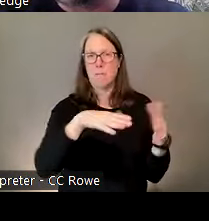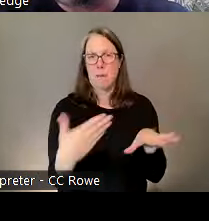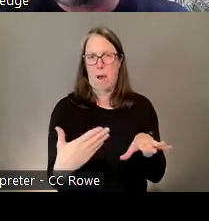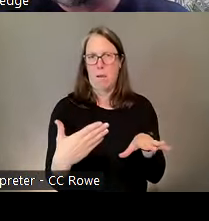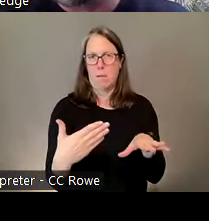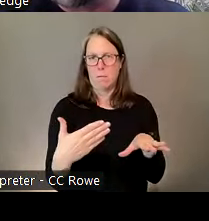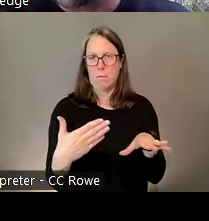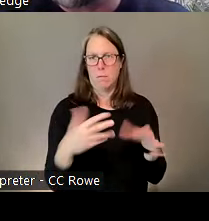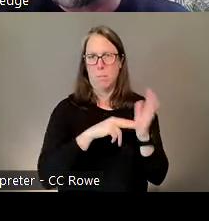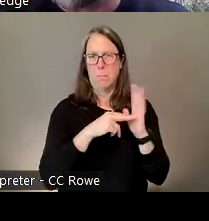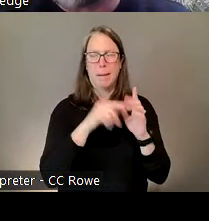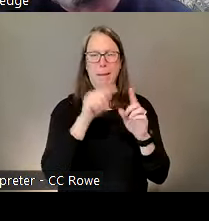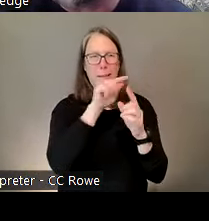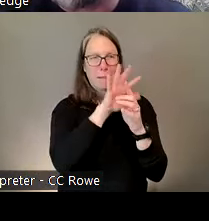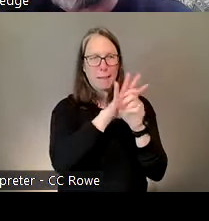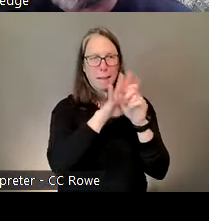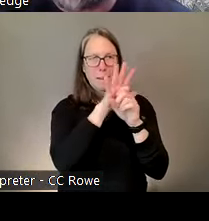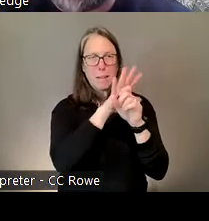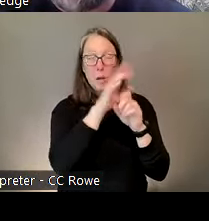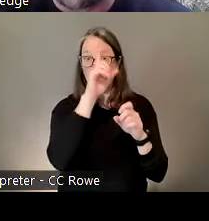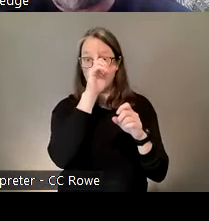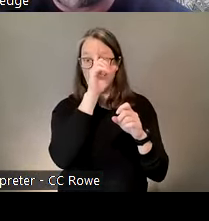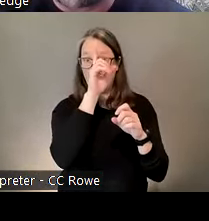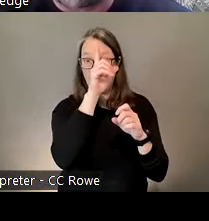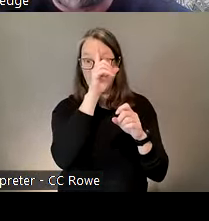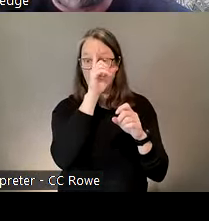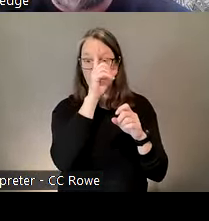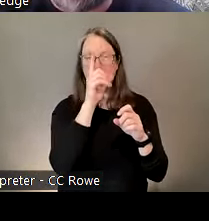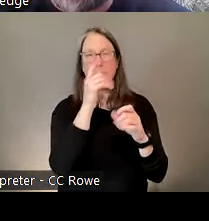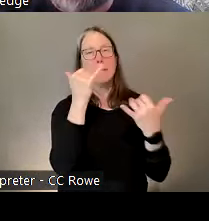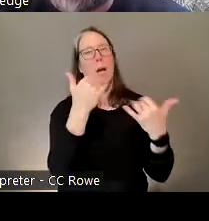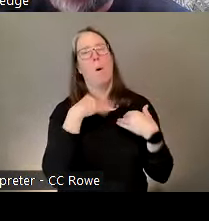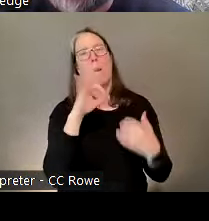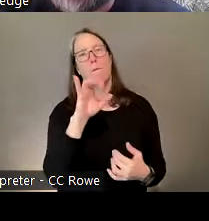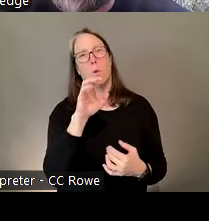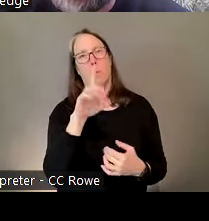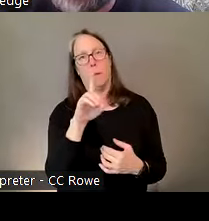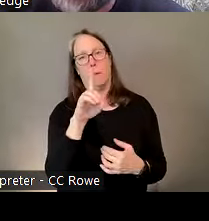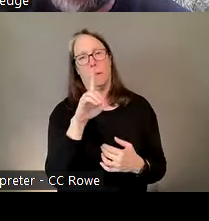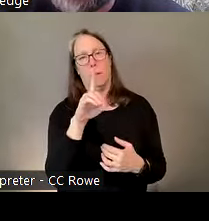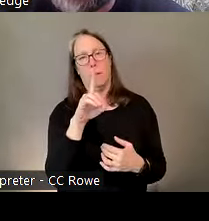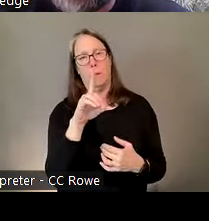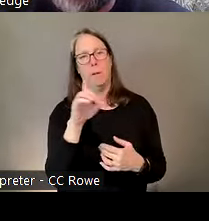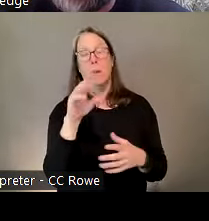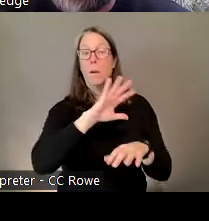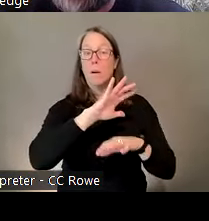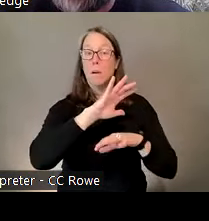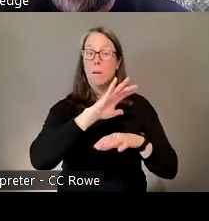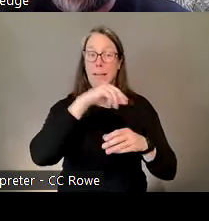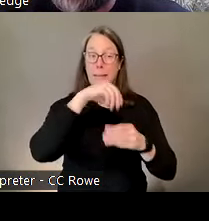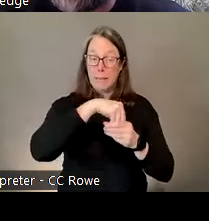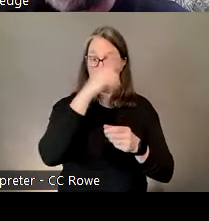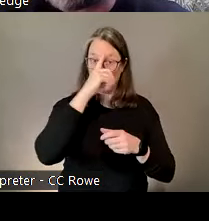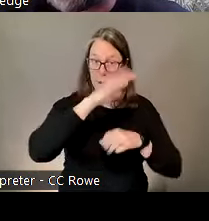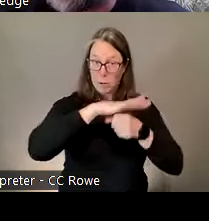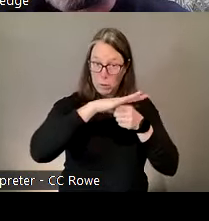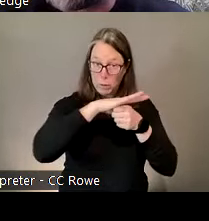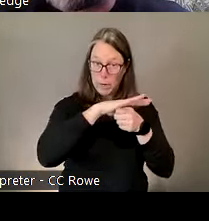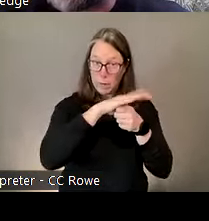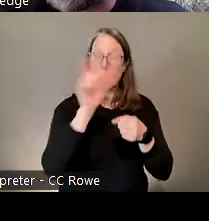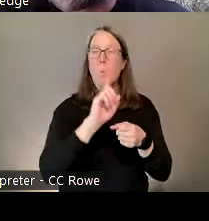basically brain has been replaced by fluid. And the location of this is in the